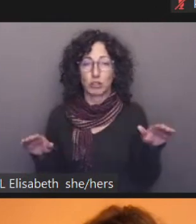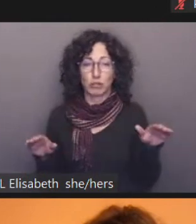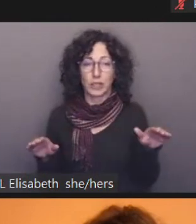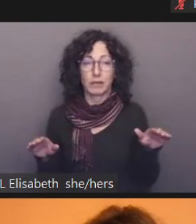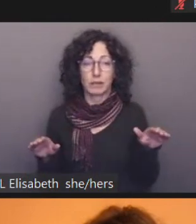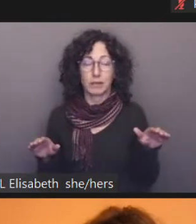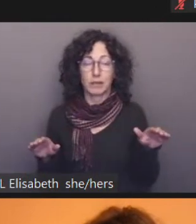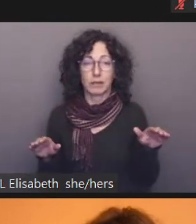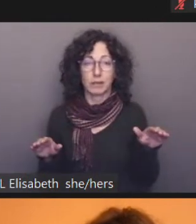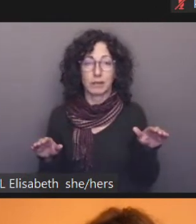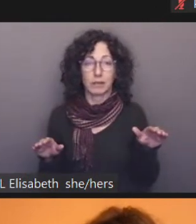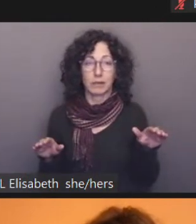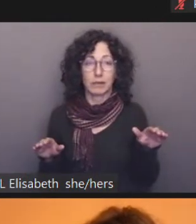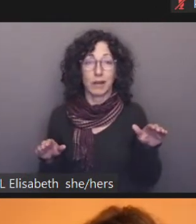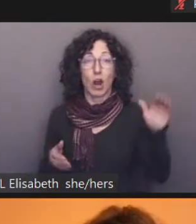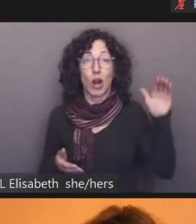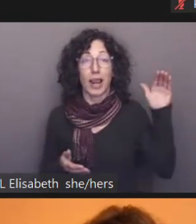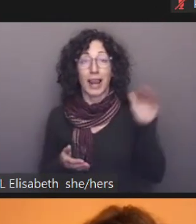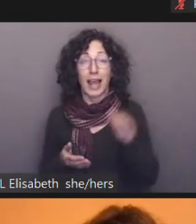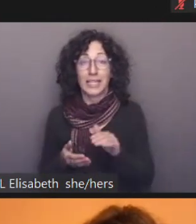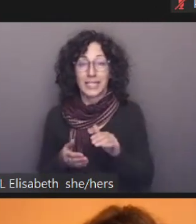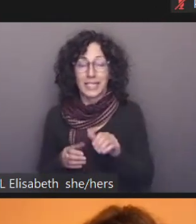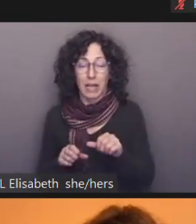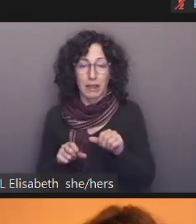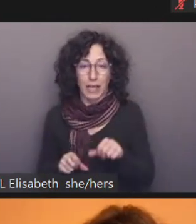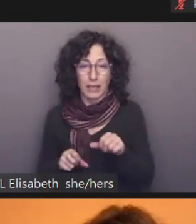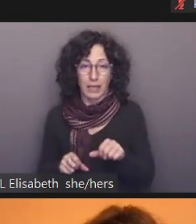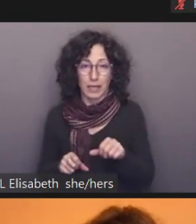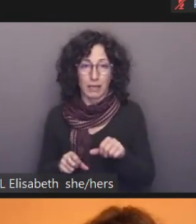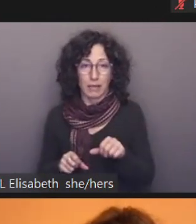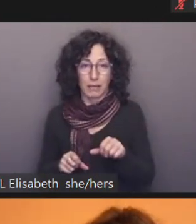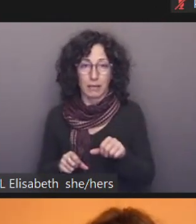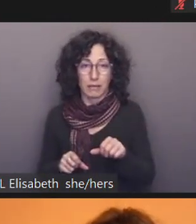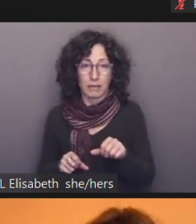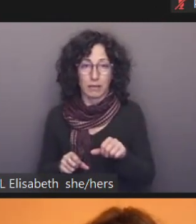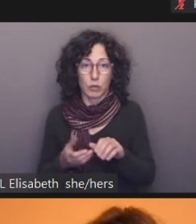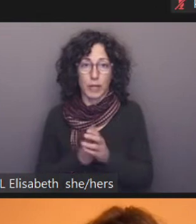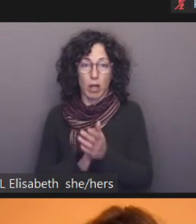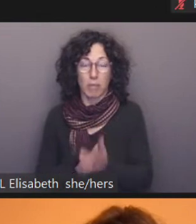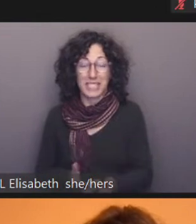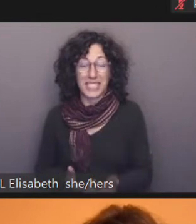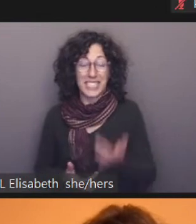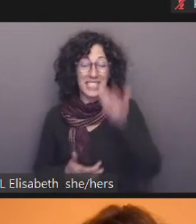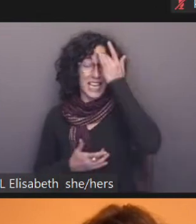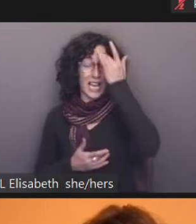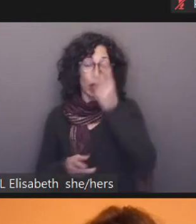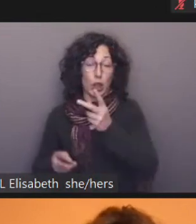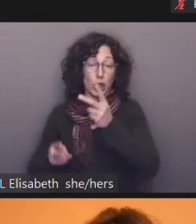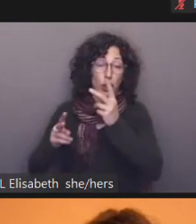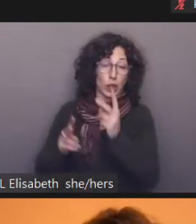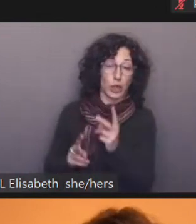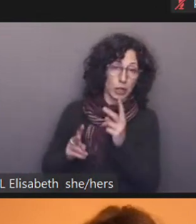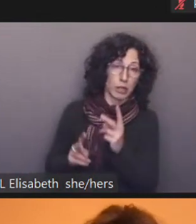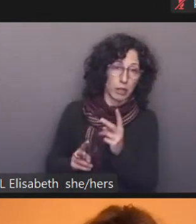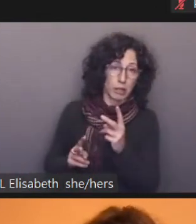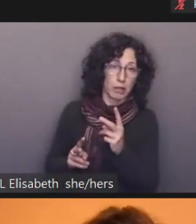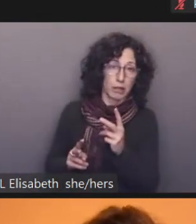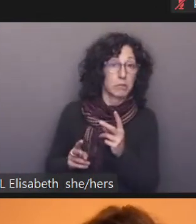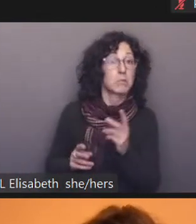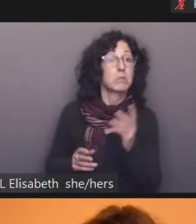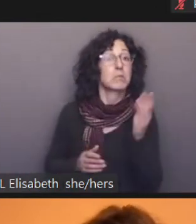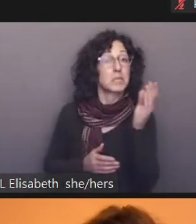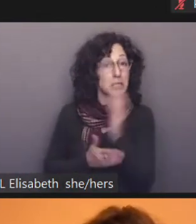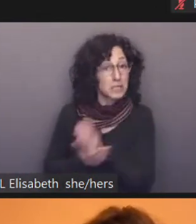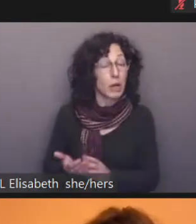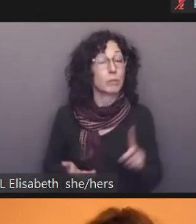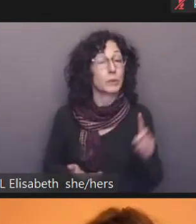very sick, but not immune from getting very sick. And we don't know which child is going to be the child who ends up